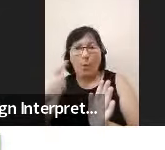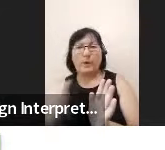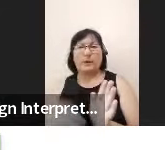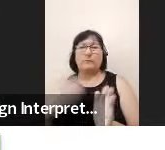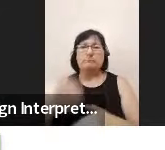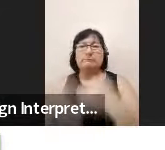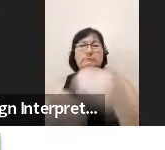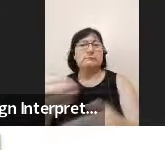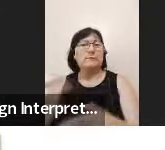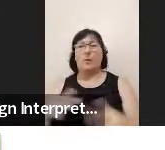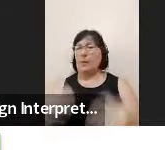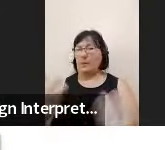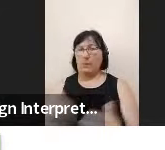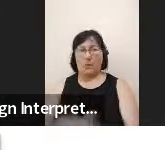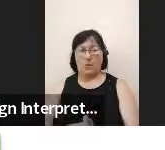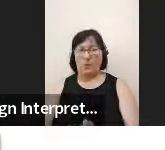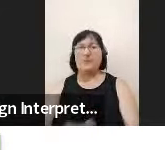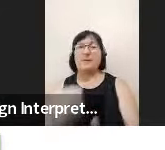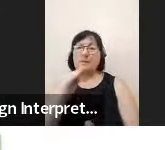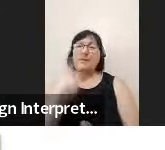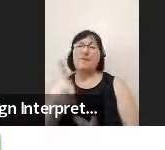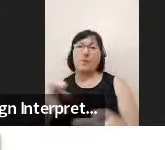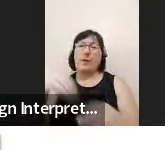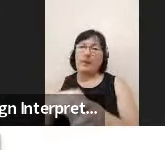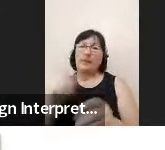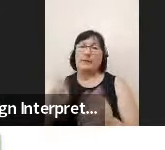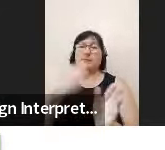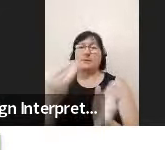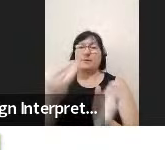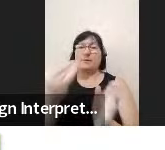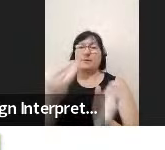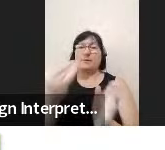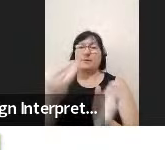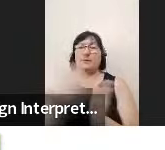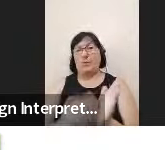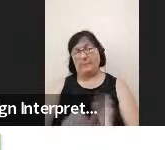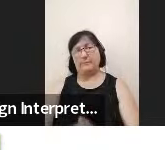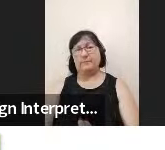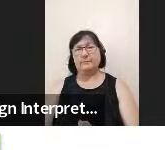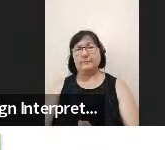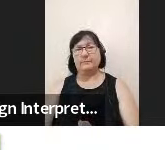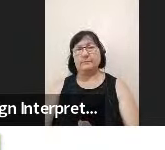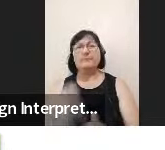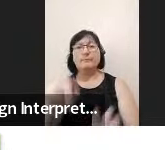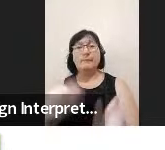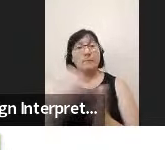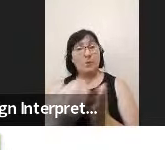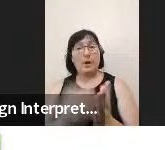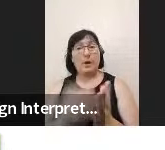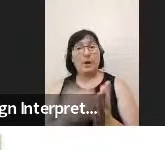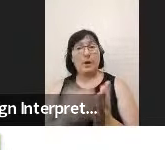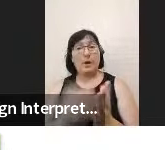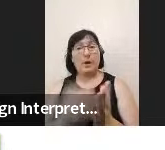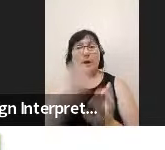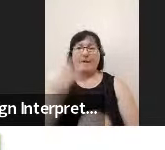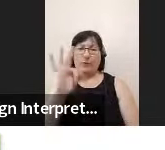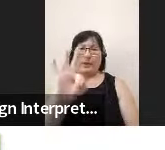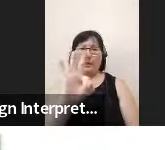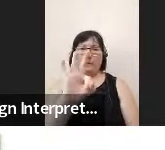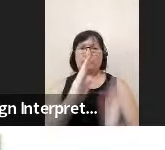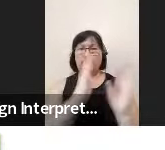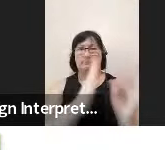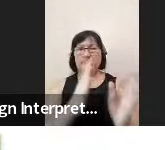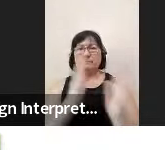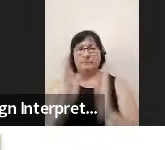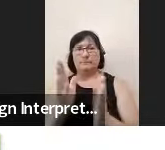Ladies and gentlemen, there are 3 segments of this program. As I've indicated that today, the focus is on the